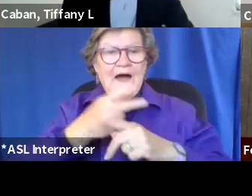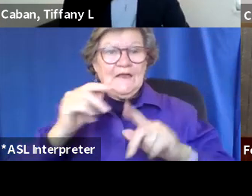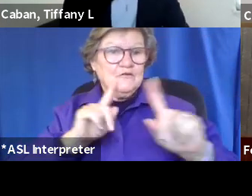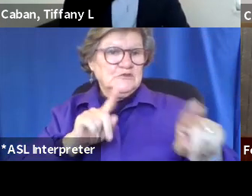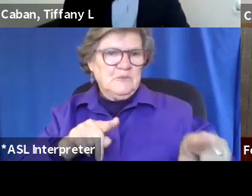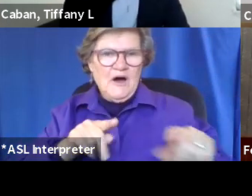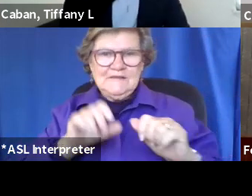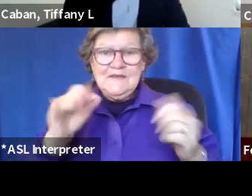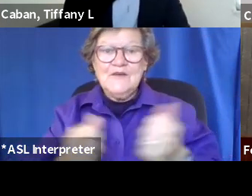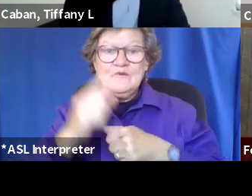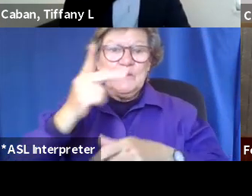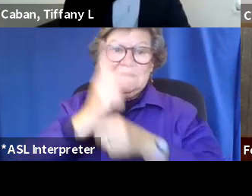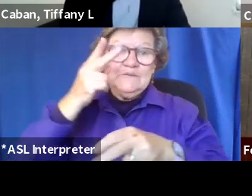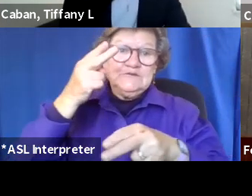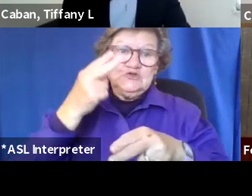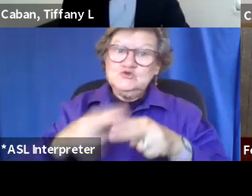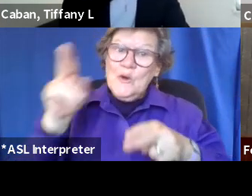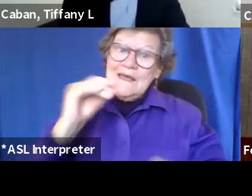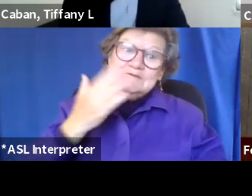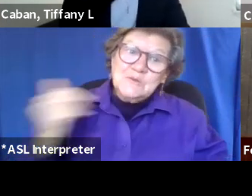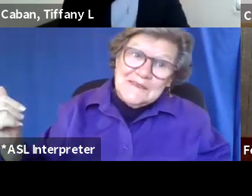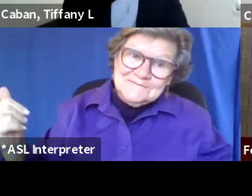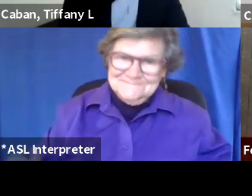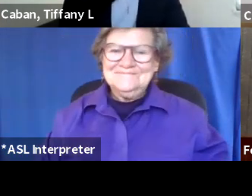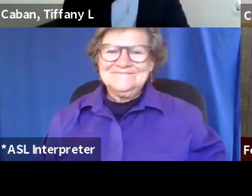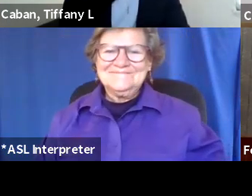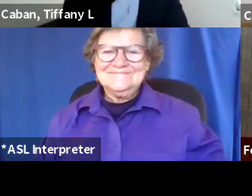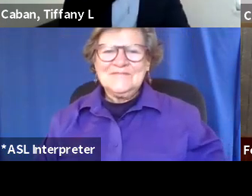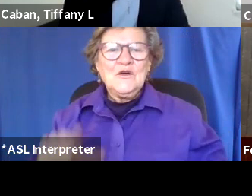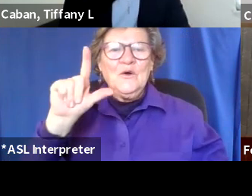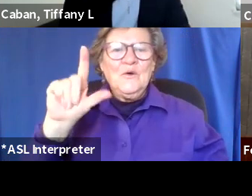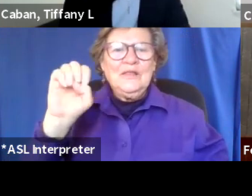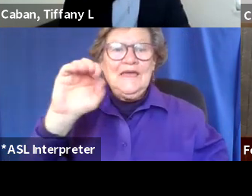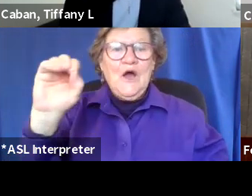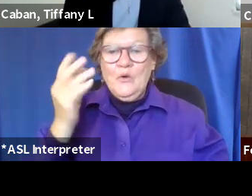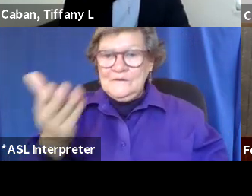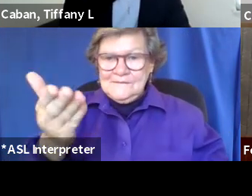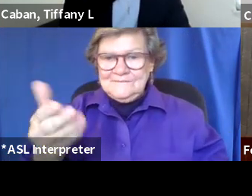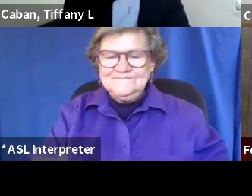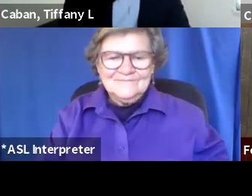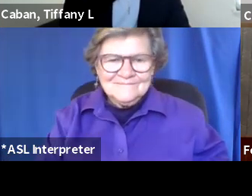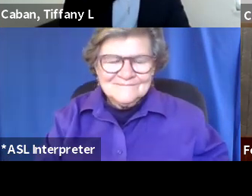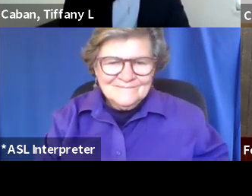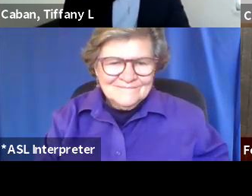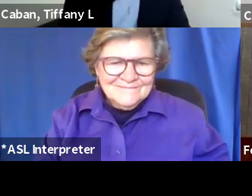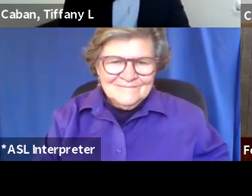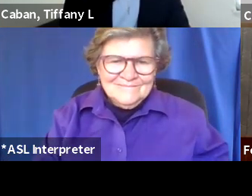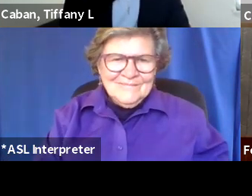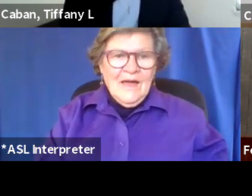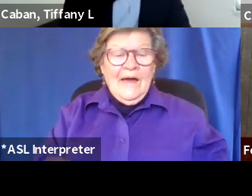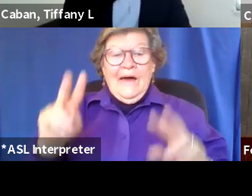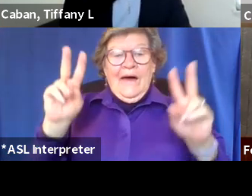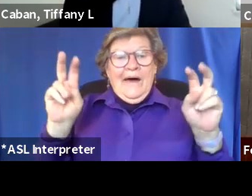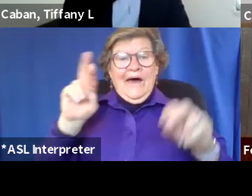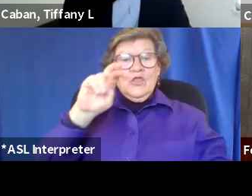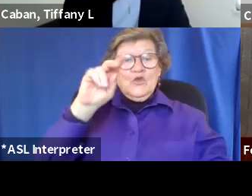response as long as everyone keeps it short and sweet. So Leonardo. Sure. So the reality